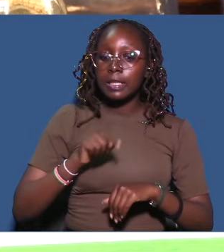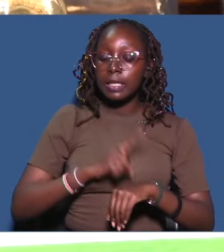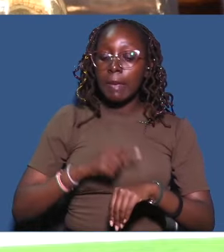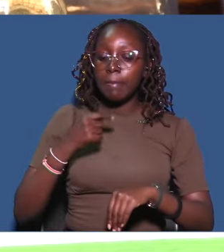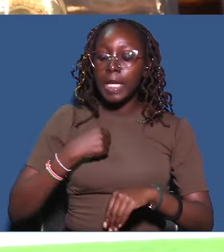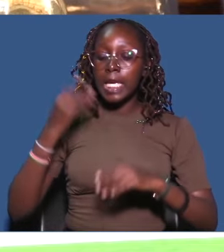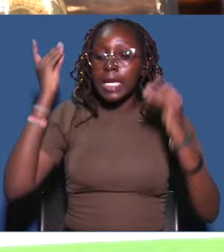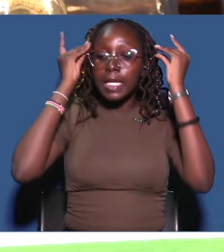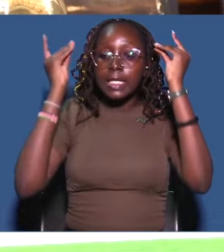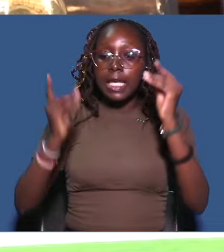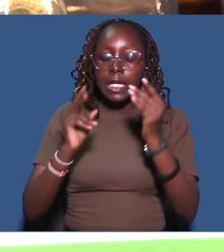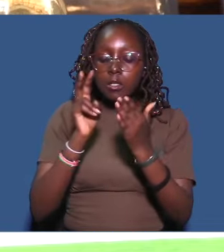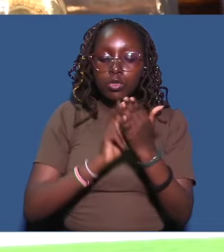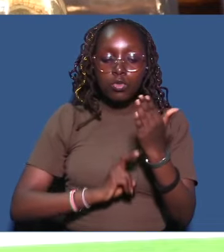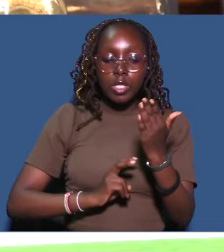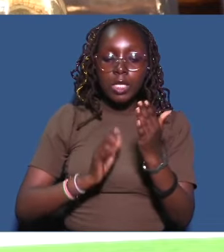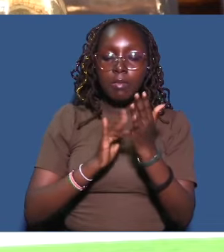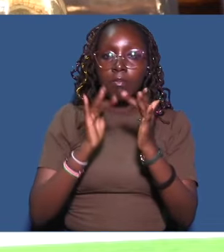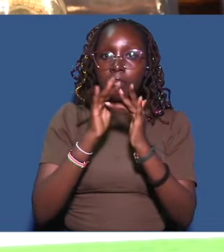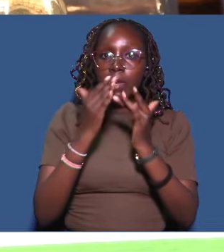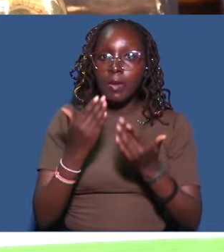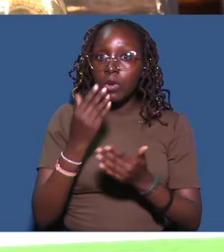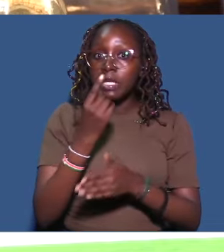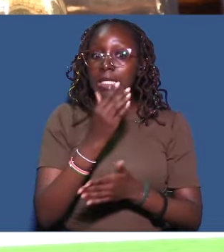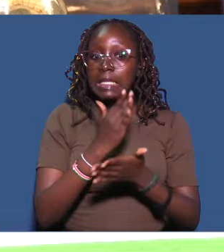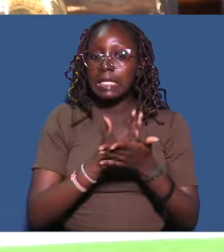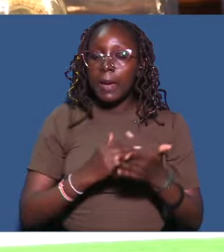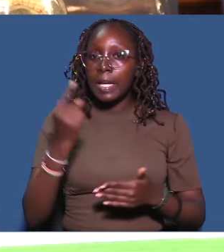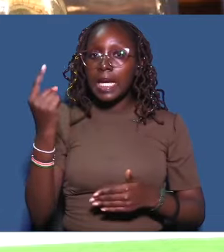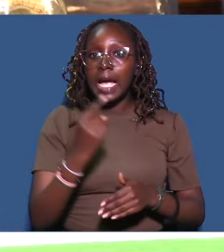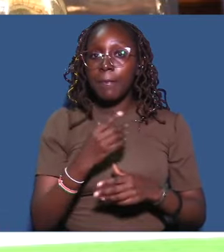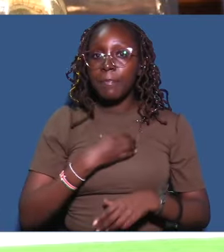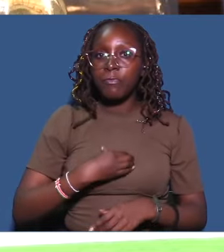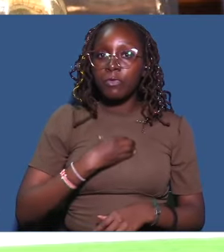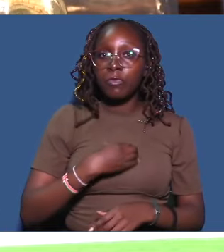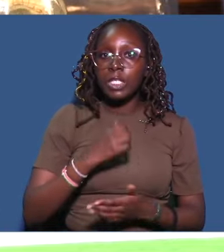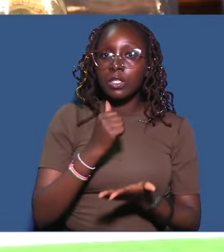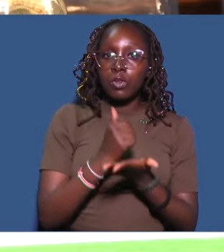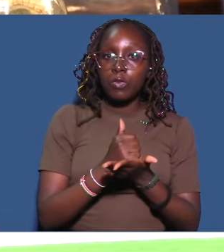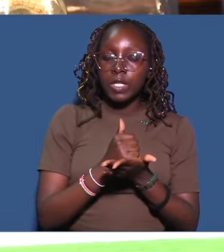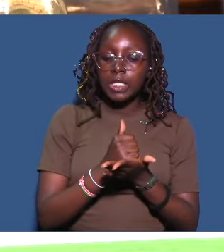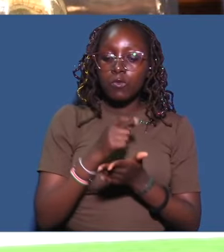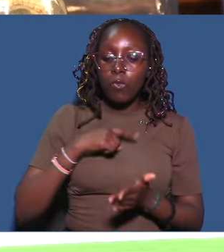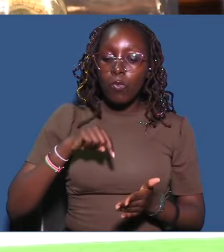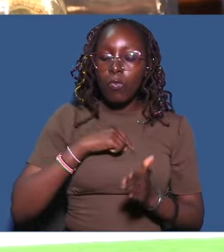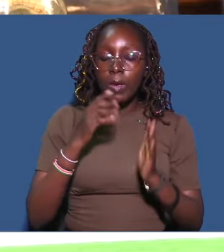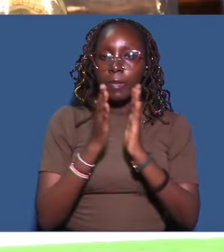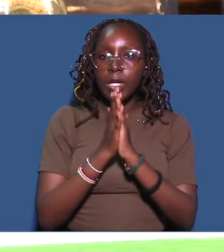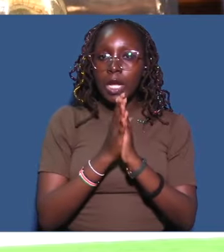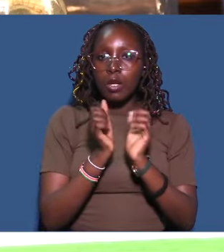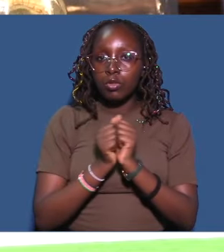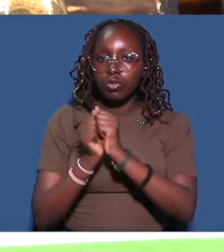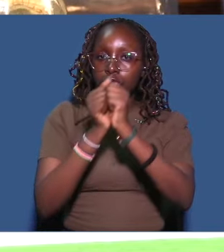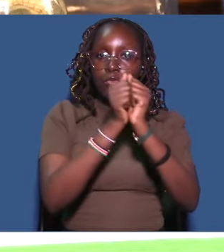to read the Bible. I say amen. Some come visit in the office. We pray together for